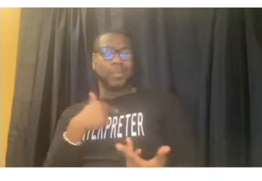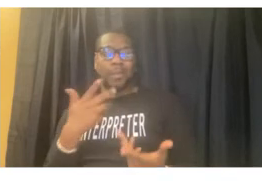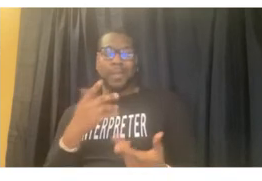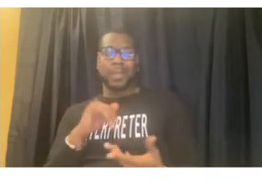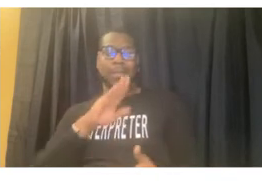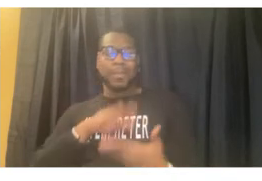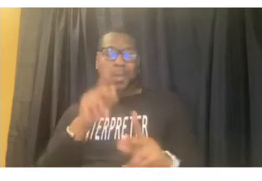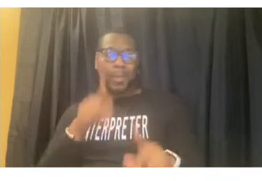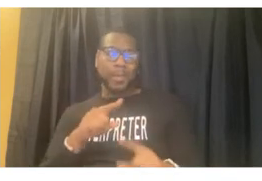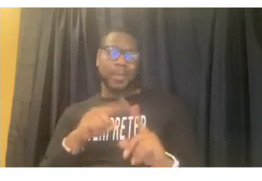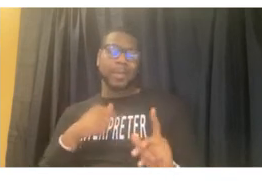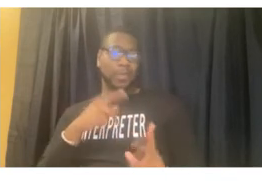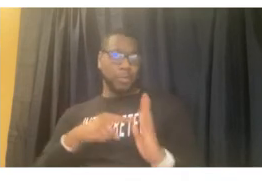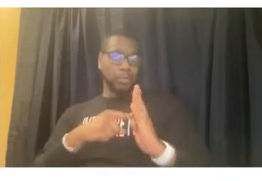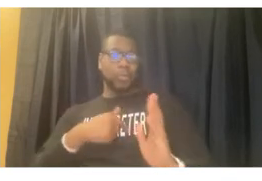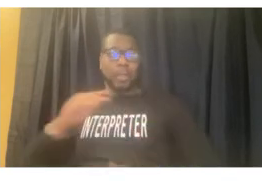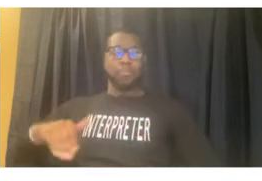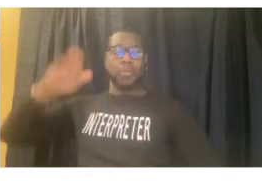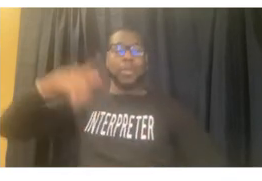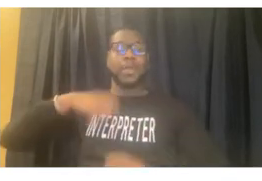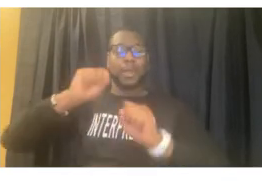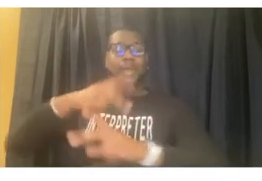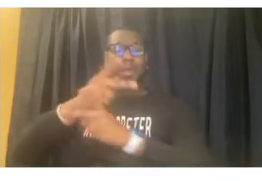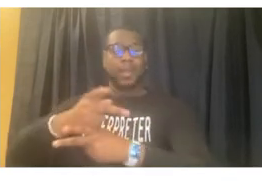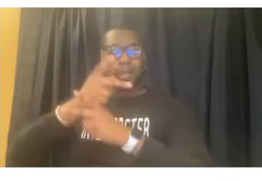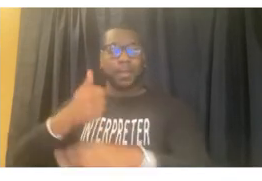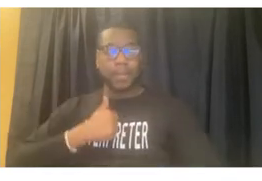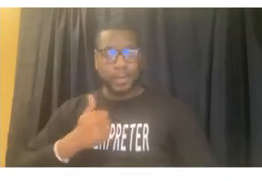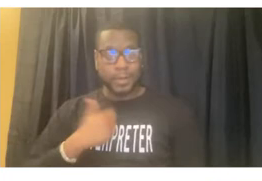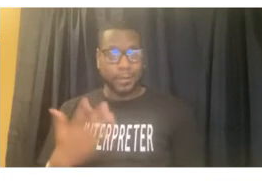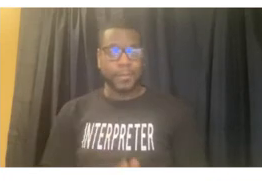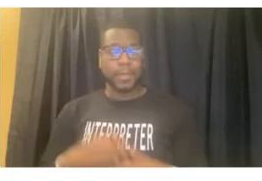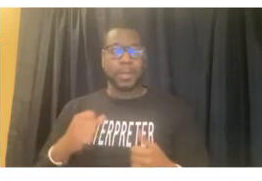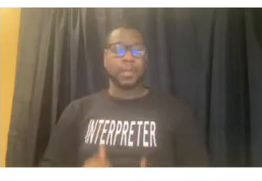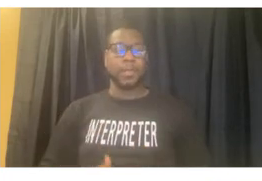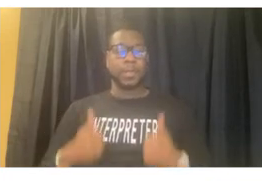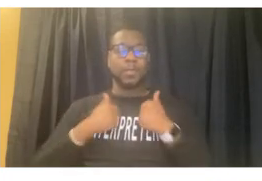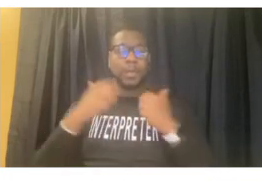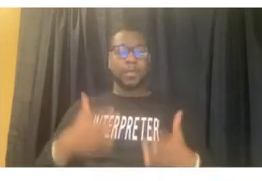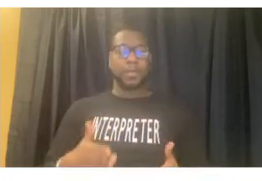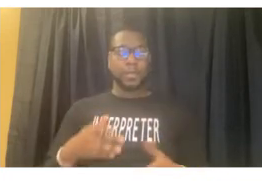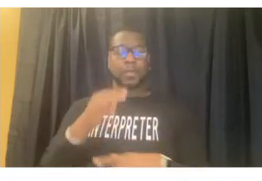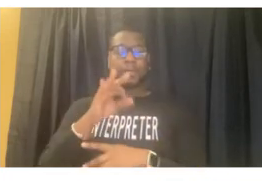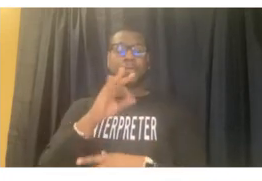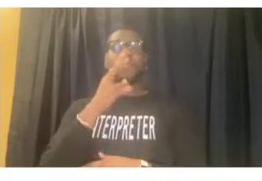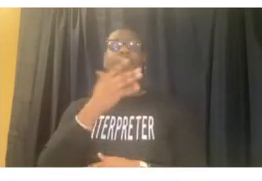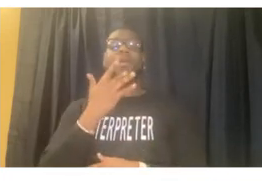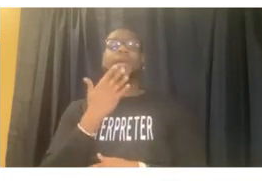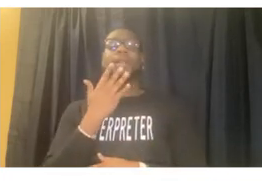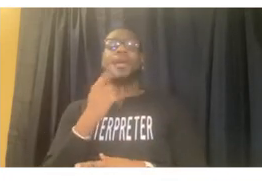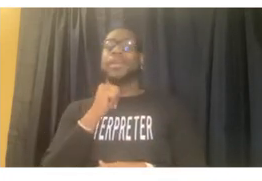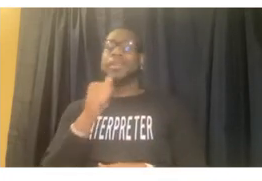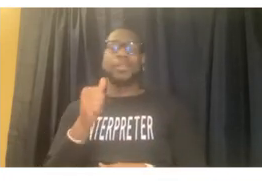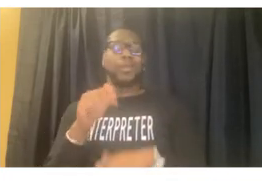myself. So survivors of color do not and will not have the same stories. We will not have the same